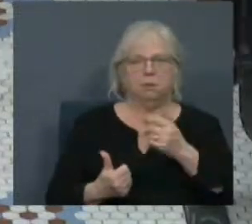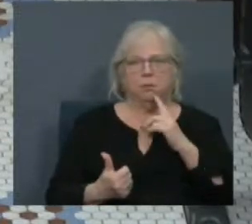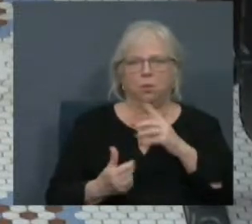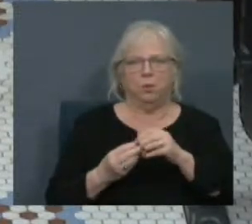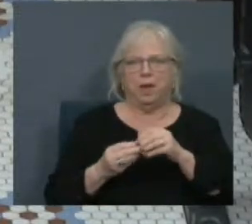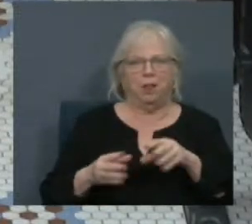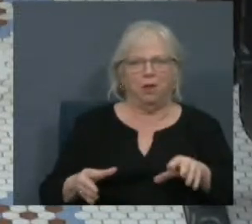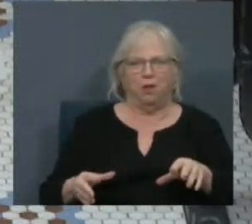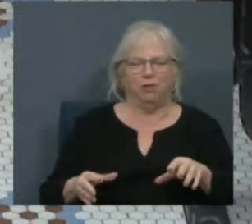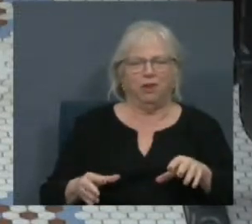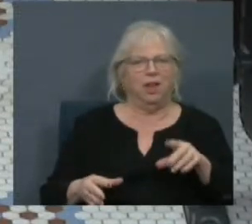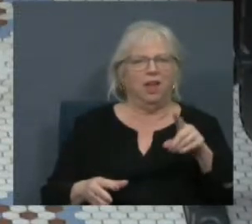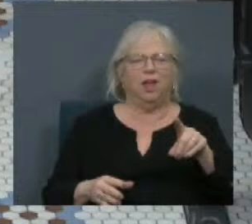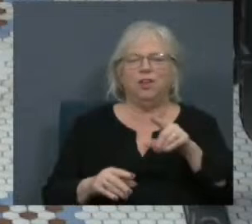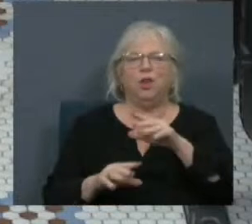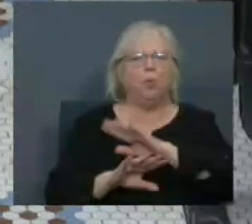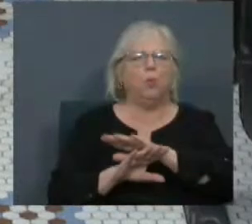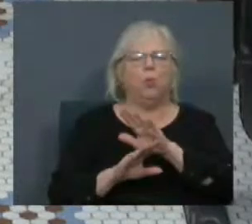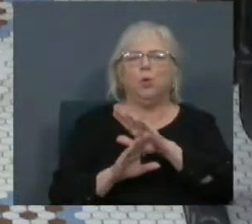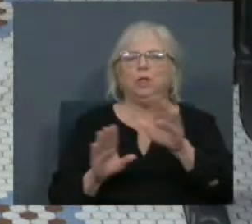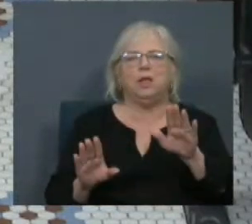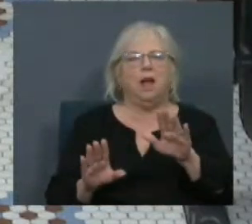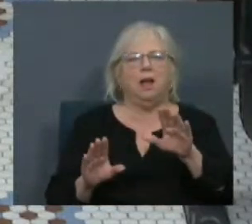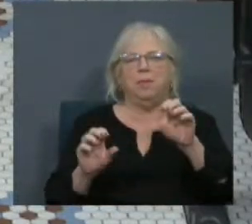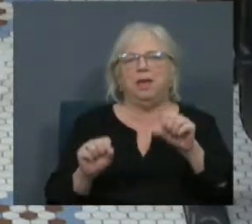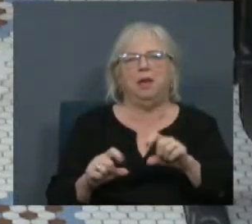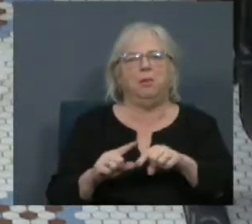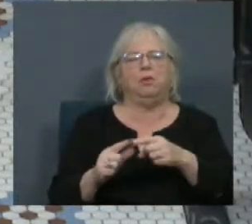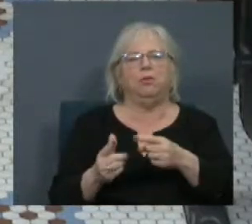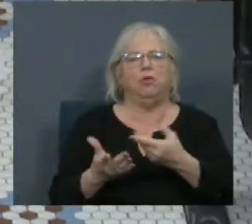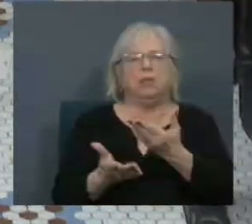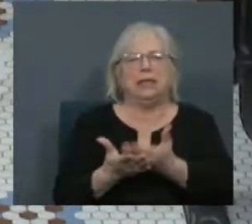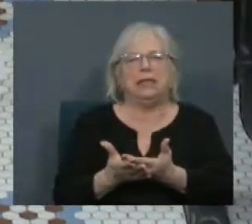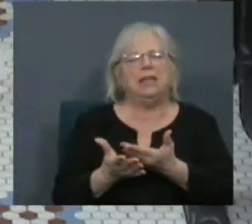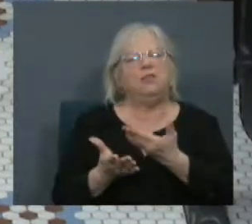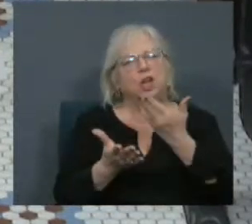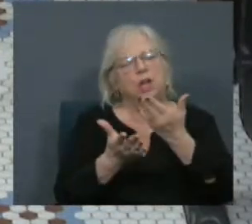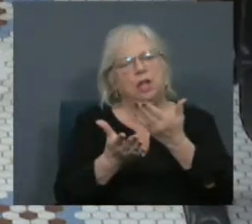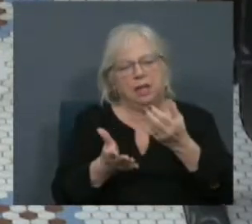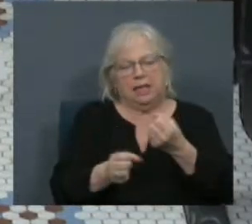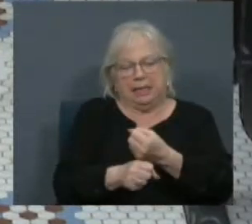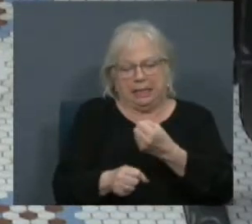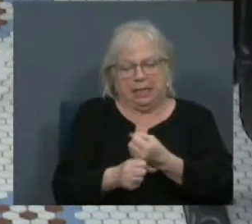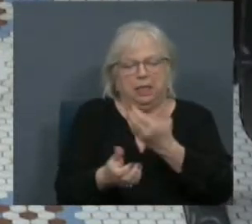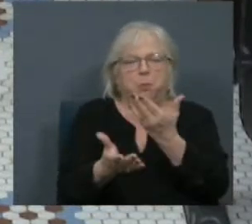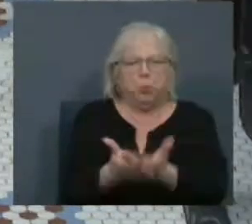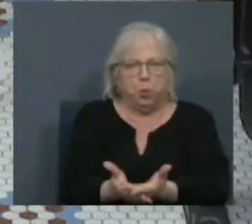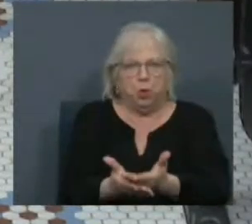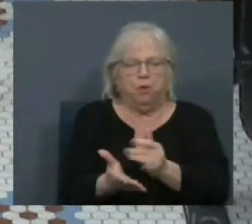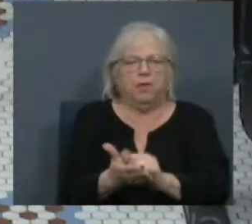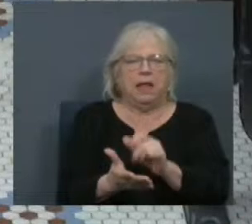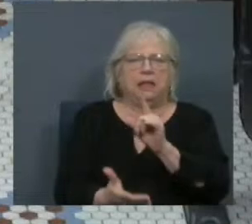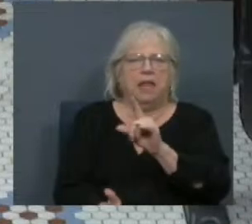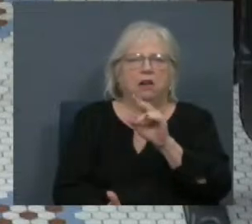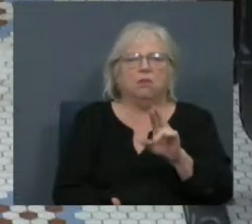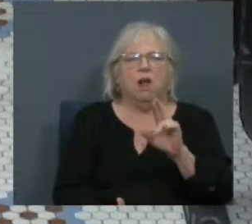not be able to show statistically that the city of Little Rock is one iota safer.